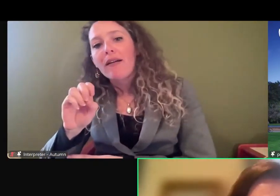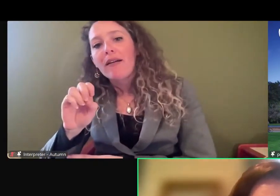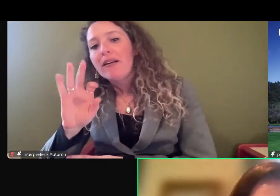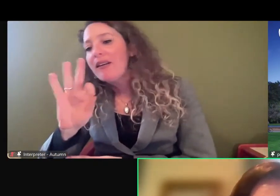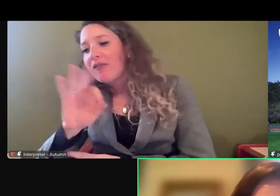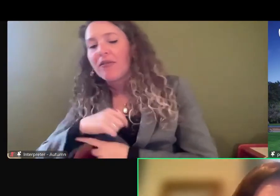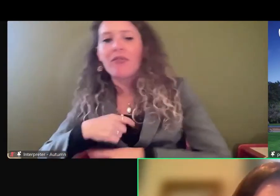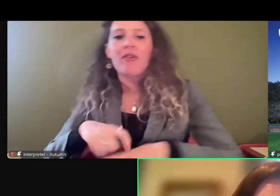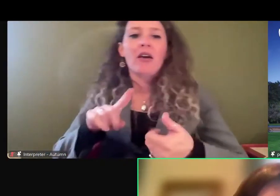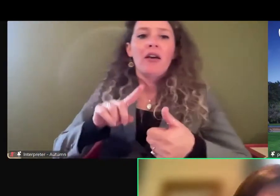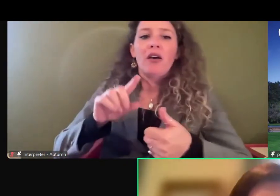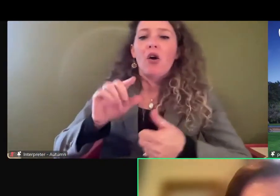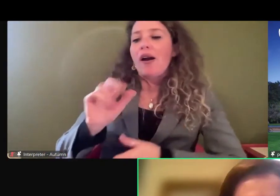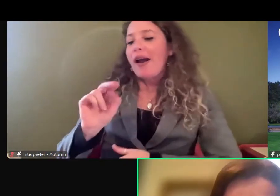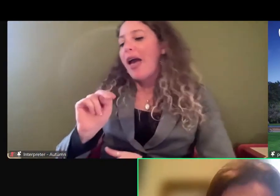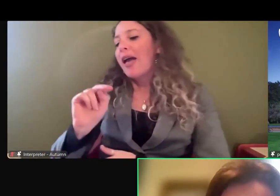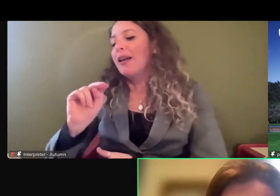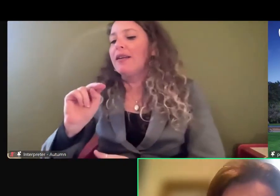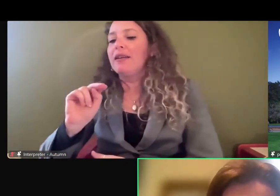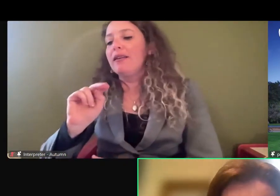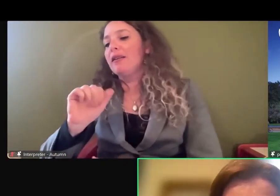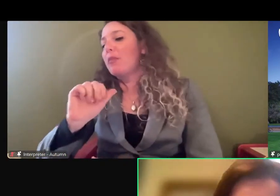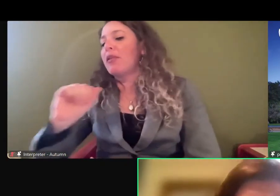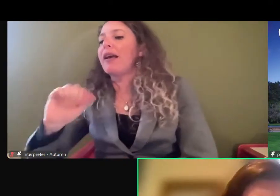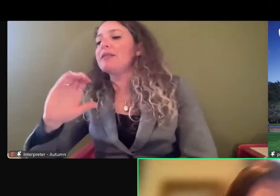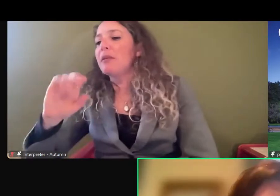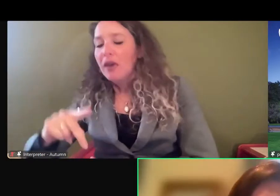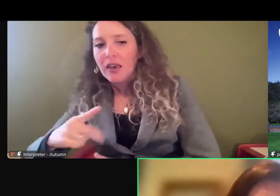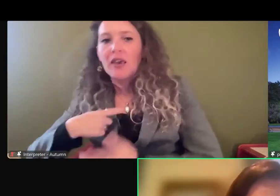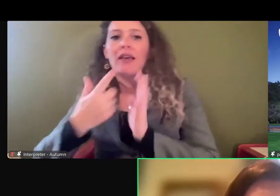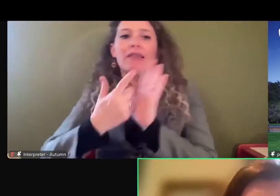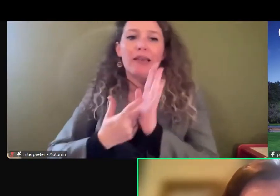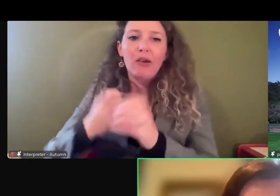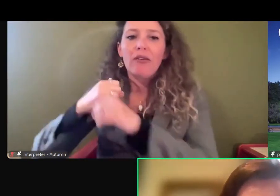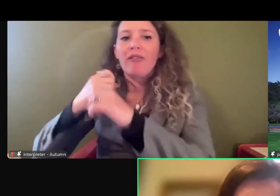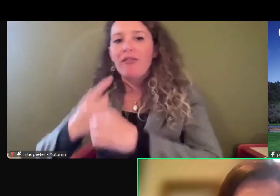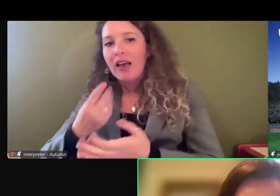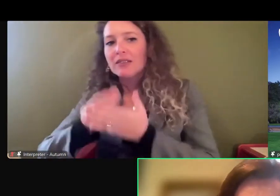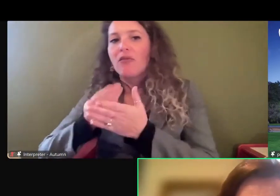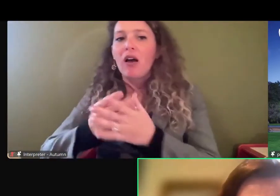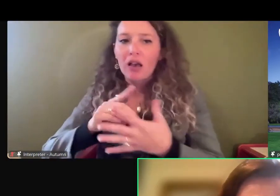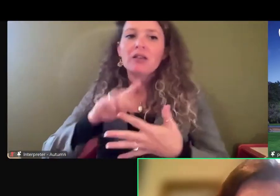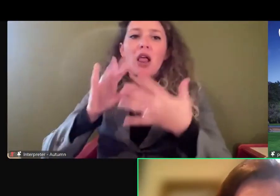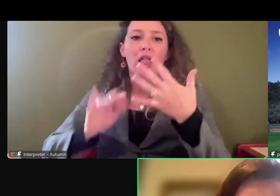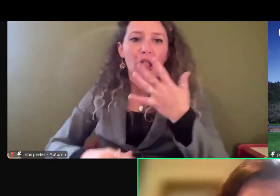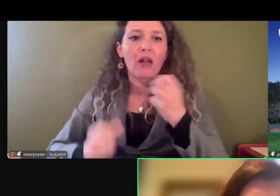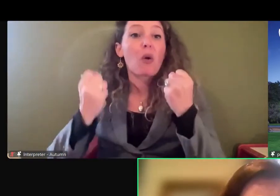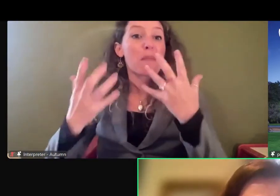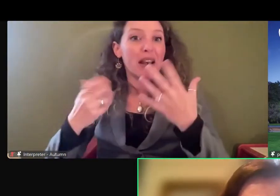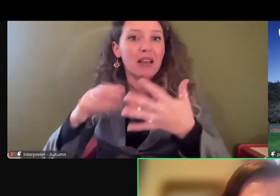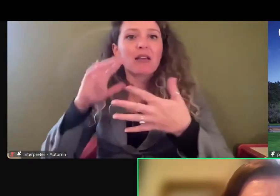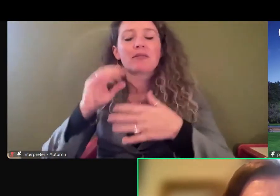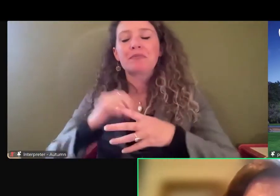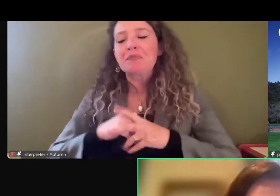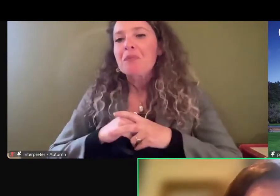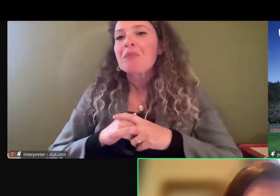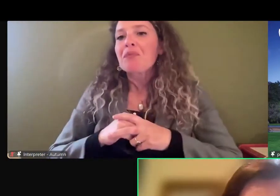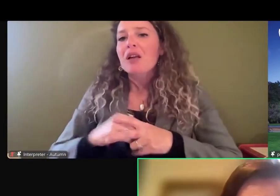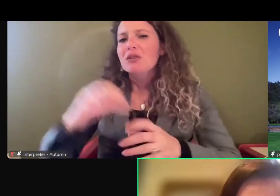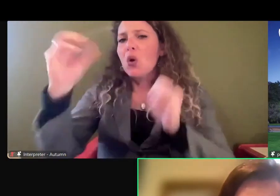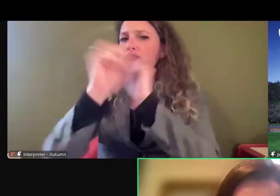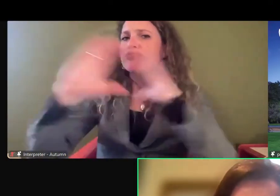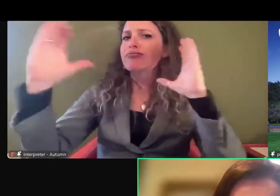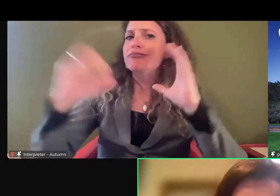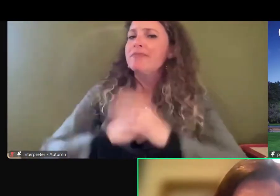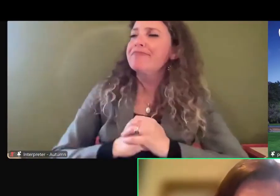or NAACP Legal Defense Fund, and so on. There are several of them. And so the idea was